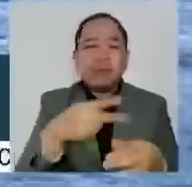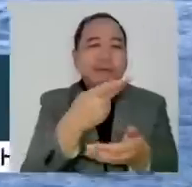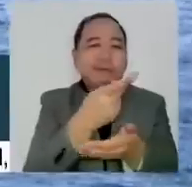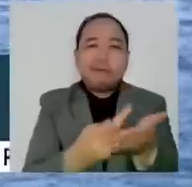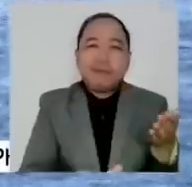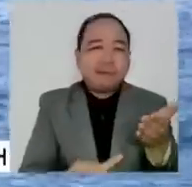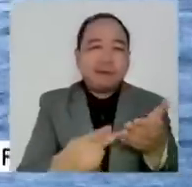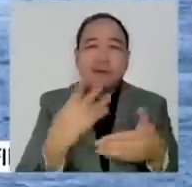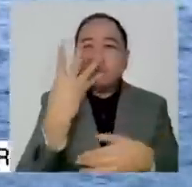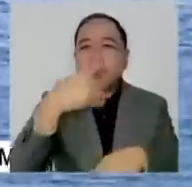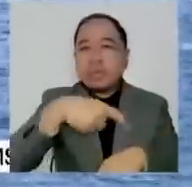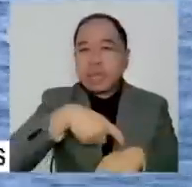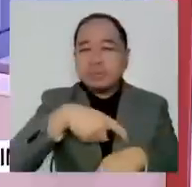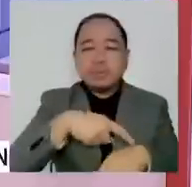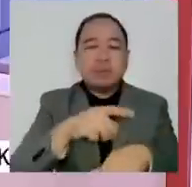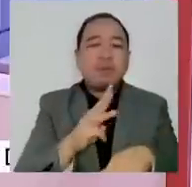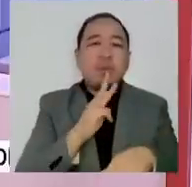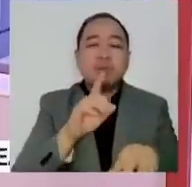tests.